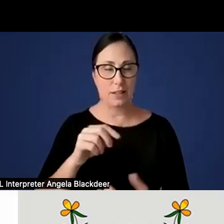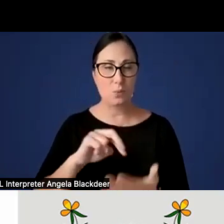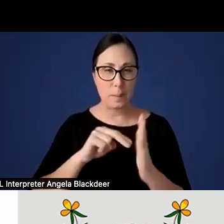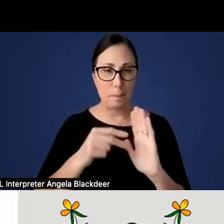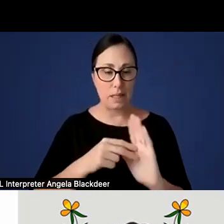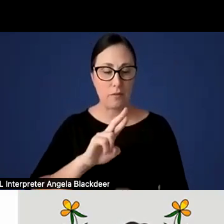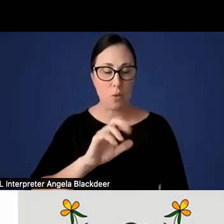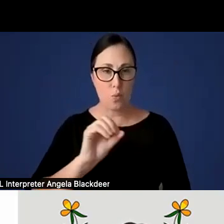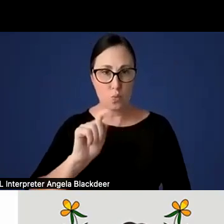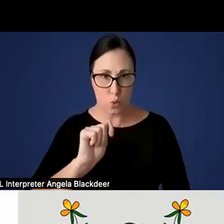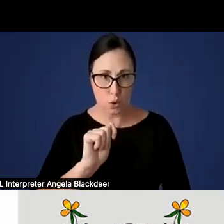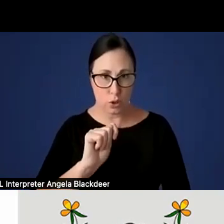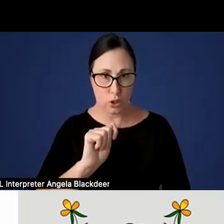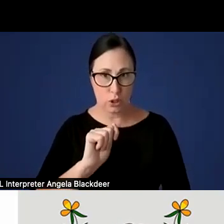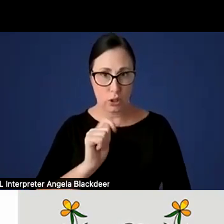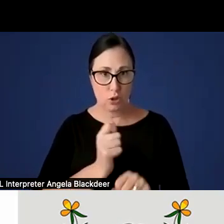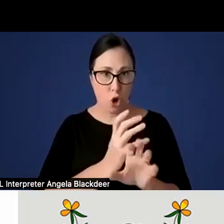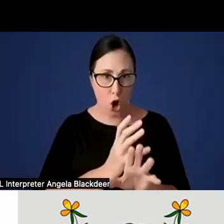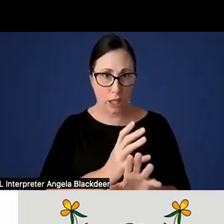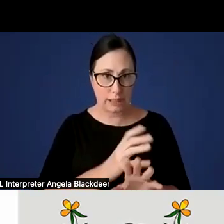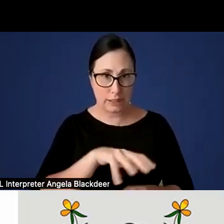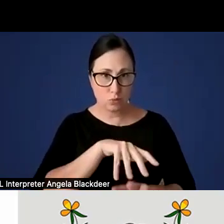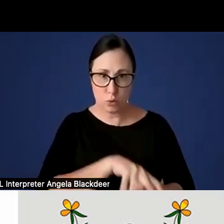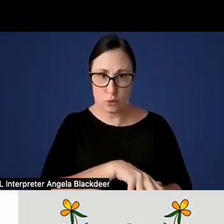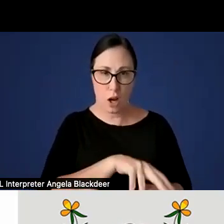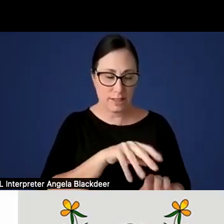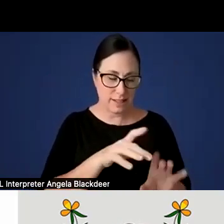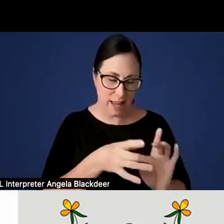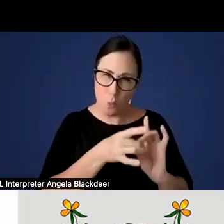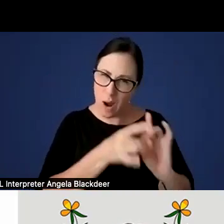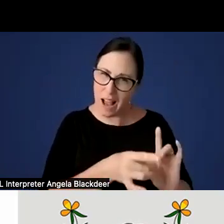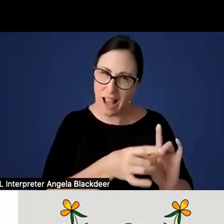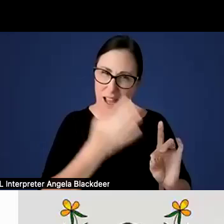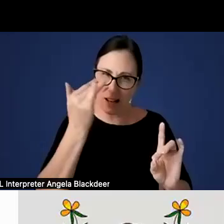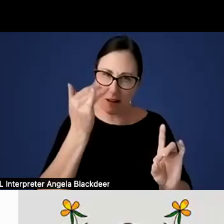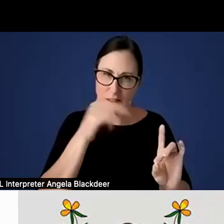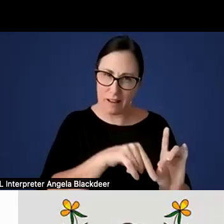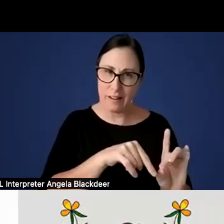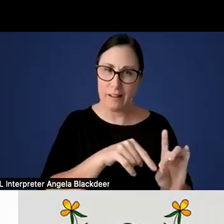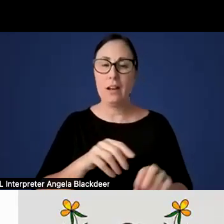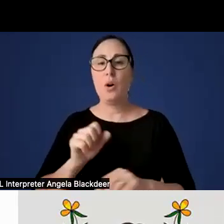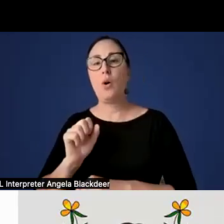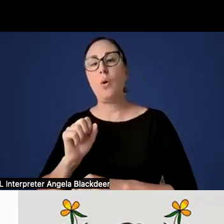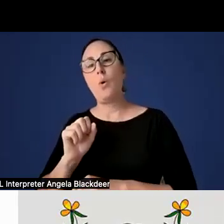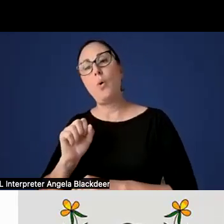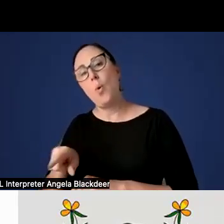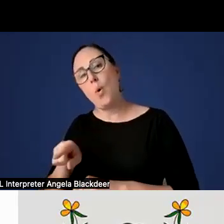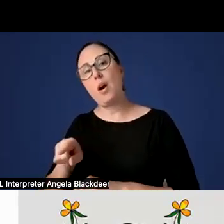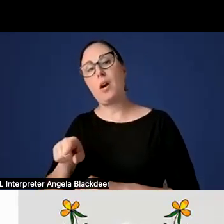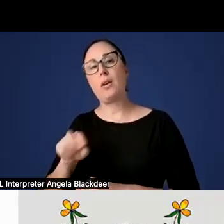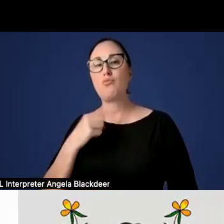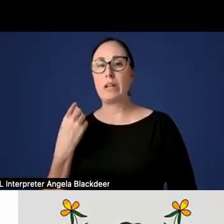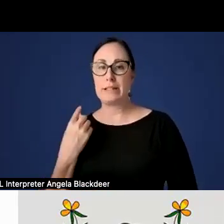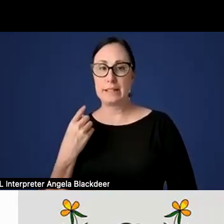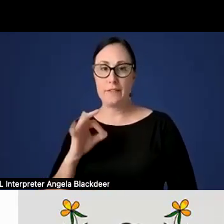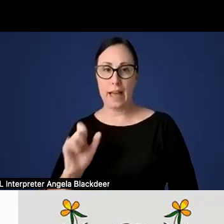because it's one thing to say, oh, well, this person had, increased risk because of mental health, but okay, but also were they